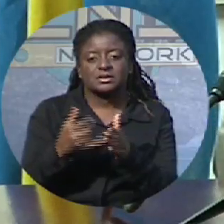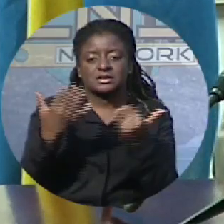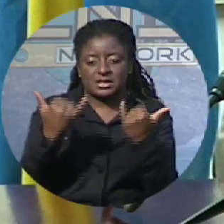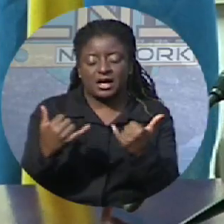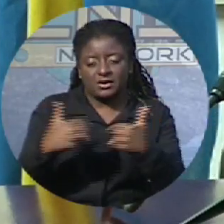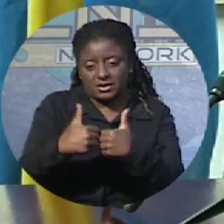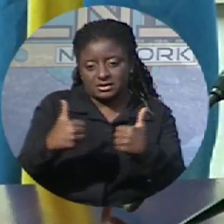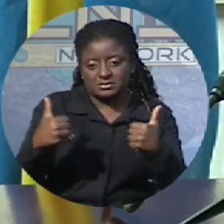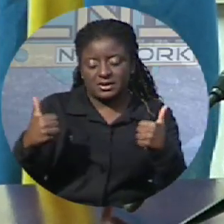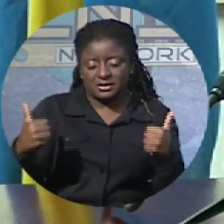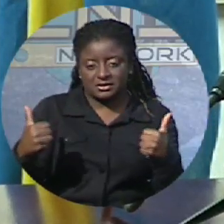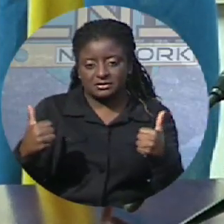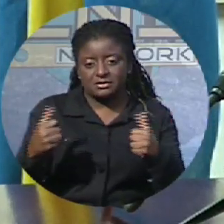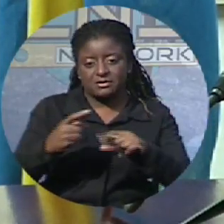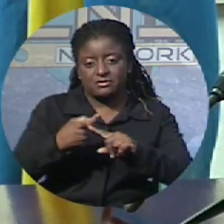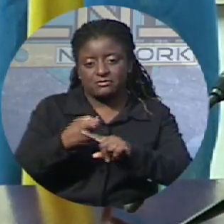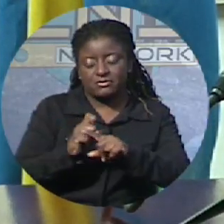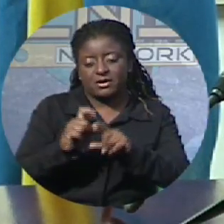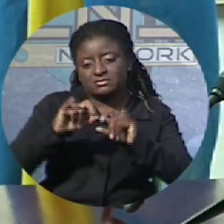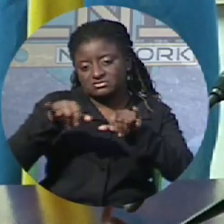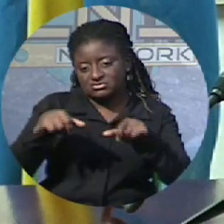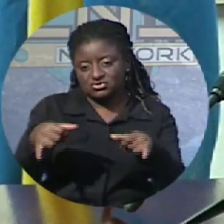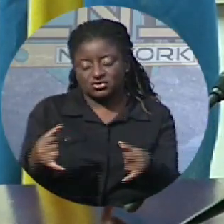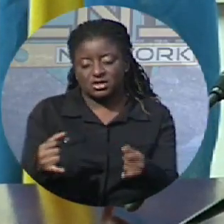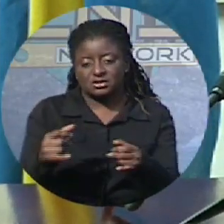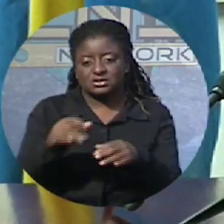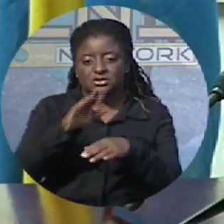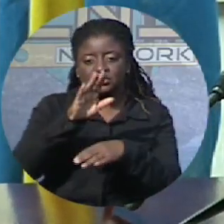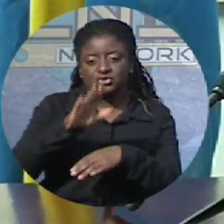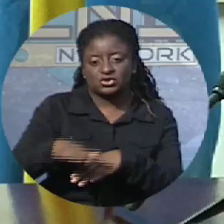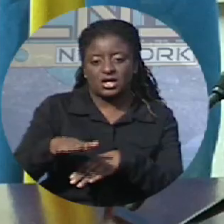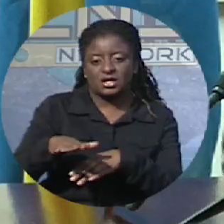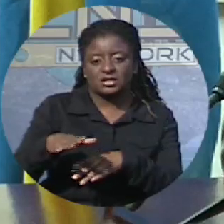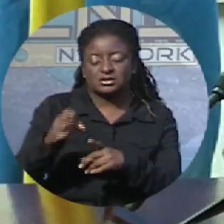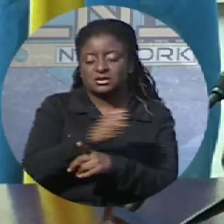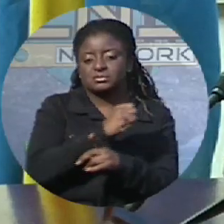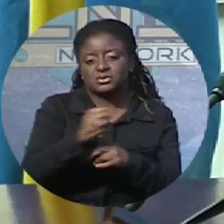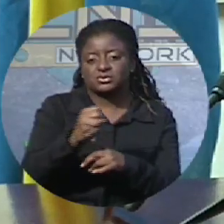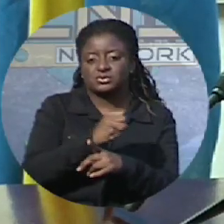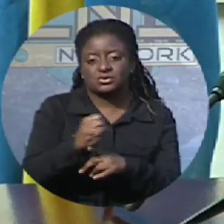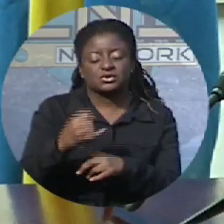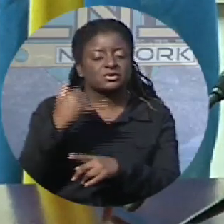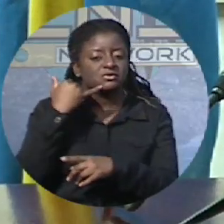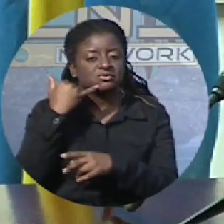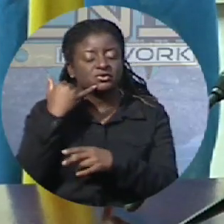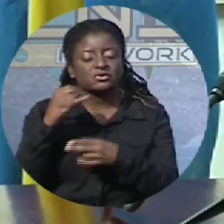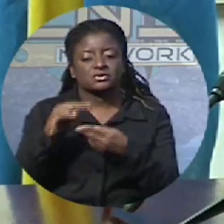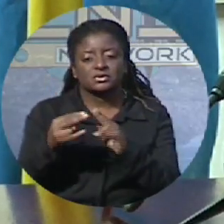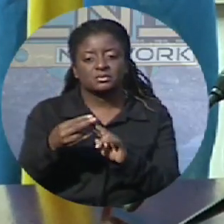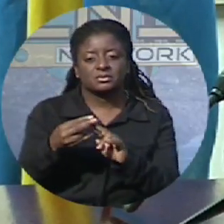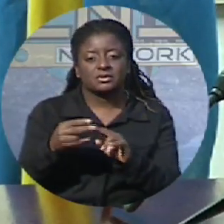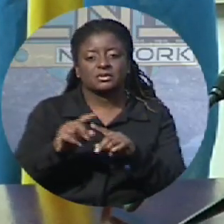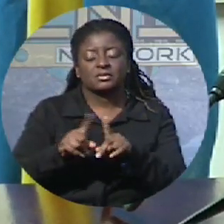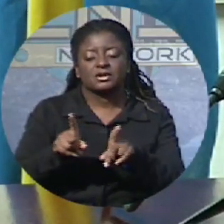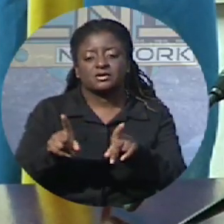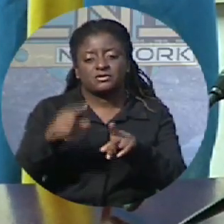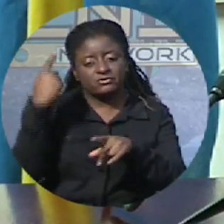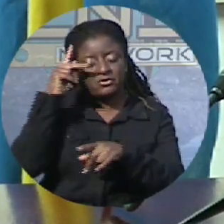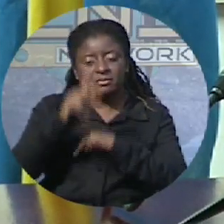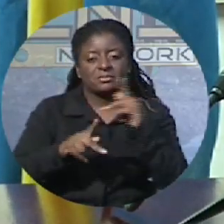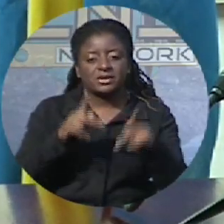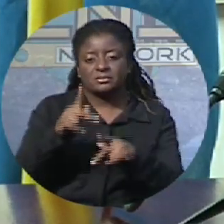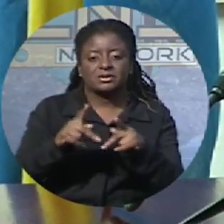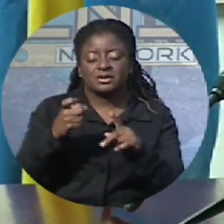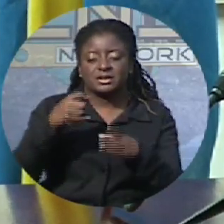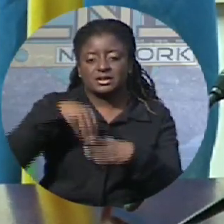expanded from just being a child abuse hotline, and it's for persons in need generally,